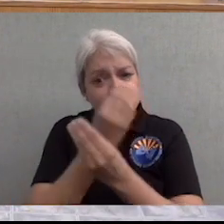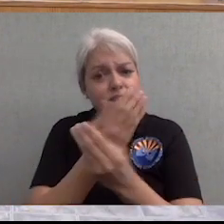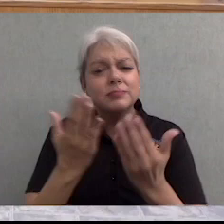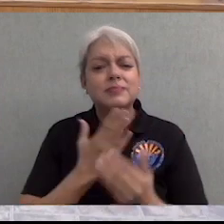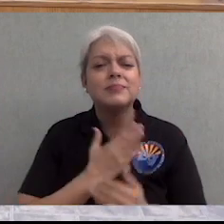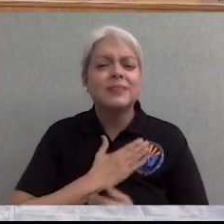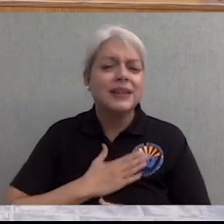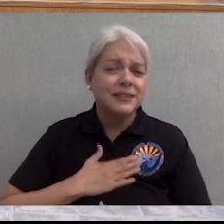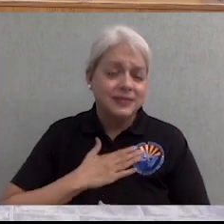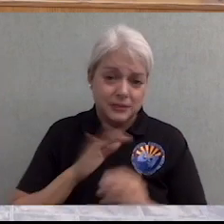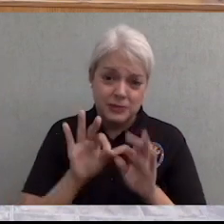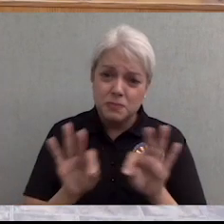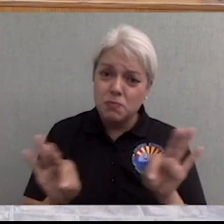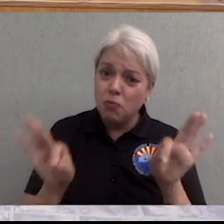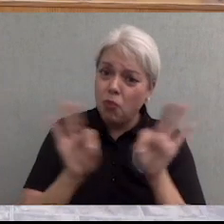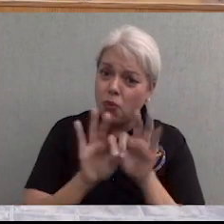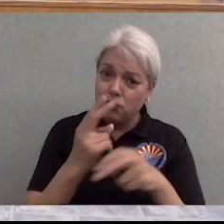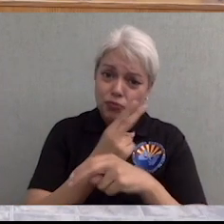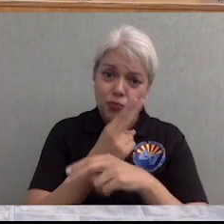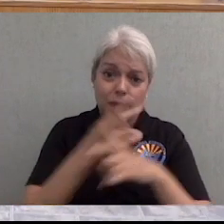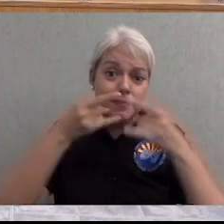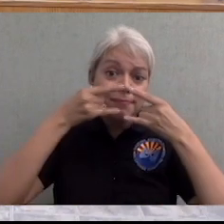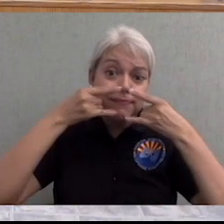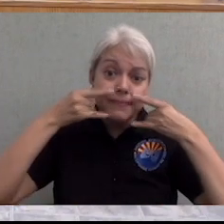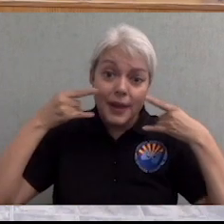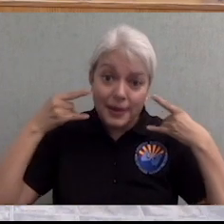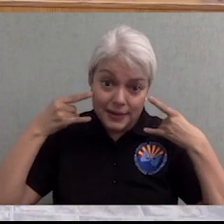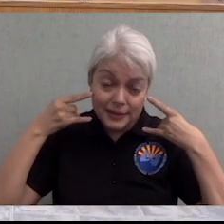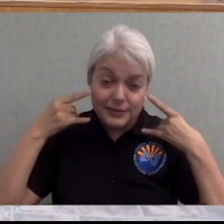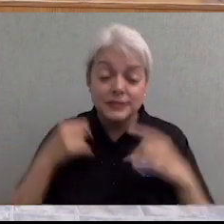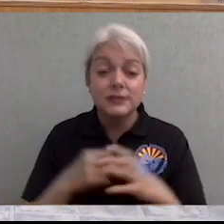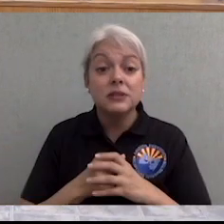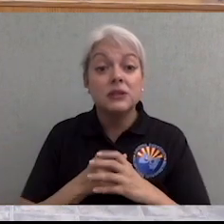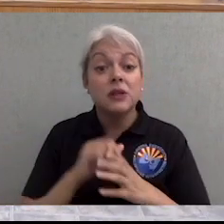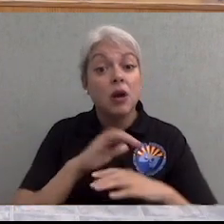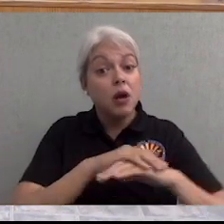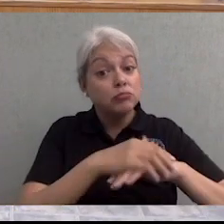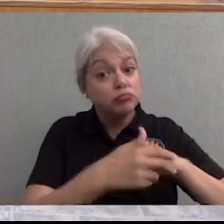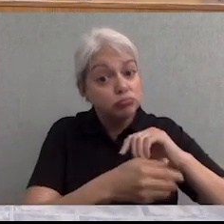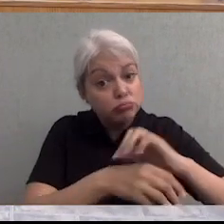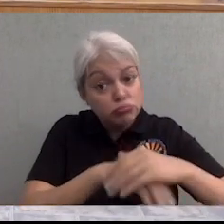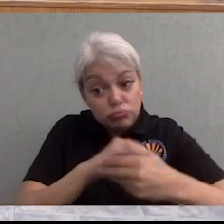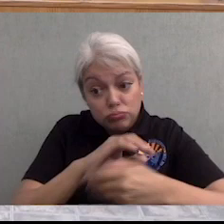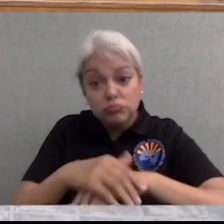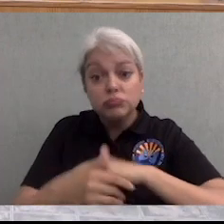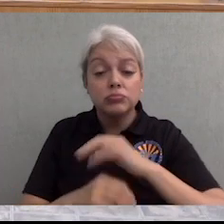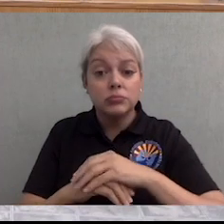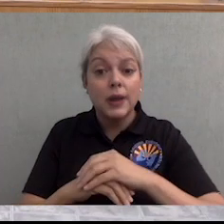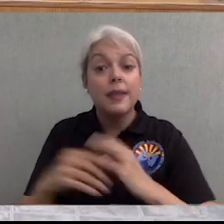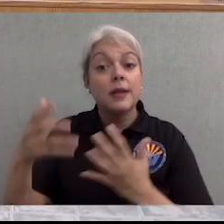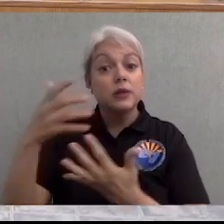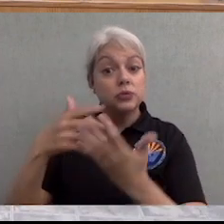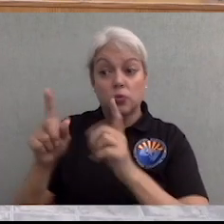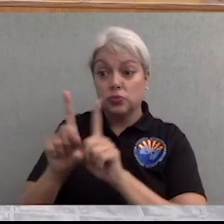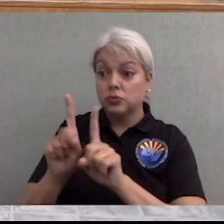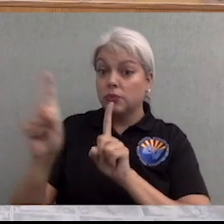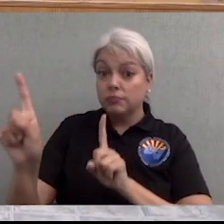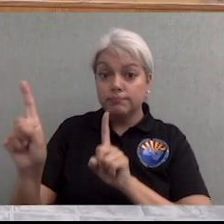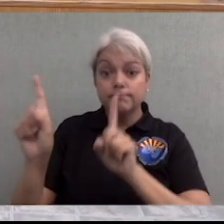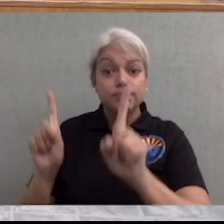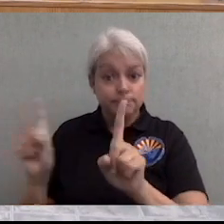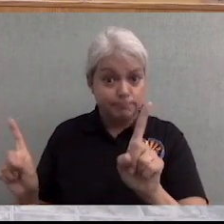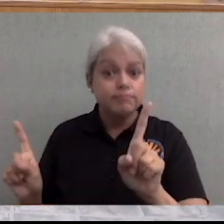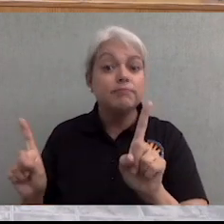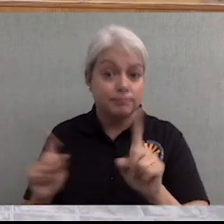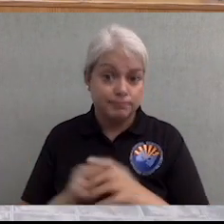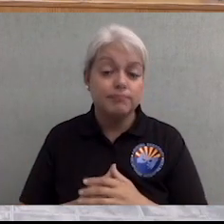mask, hand washing and distancing when you can. And we're encouraging everybody, anywhere you